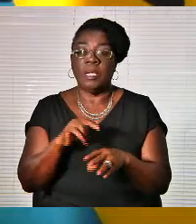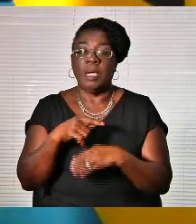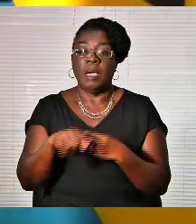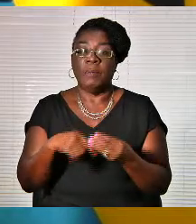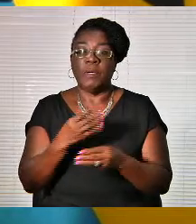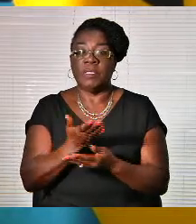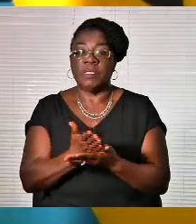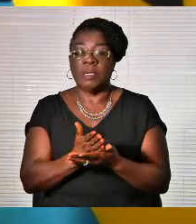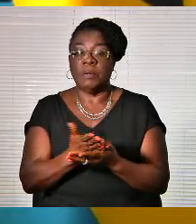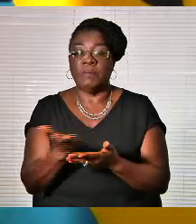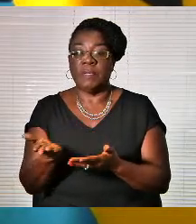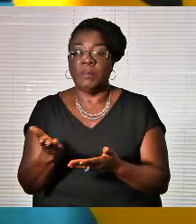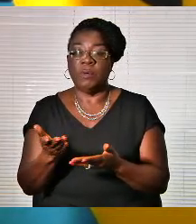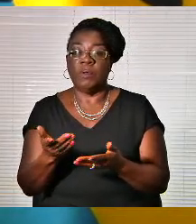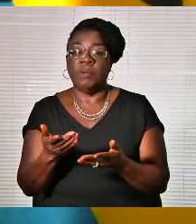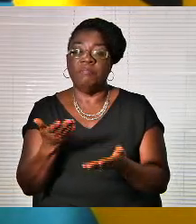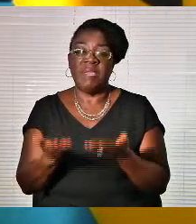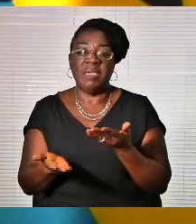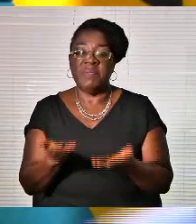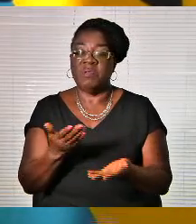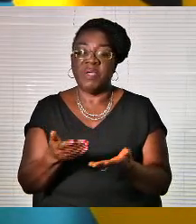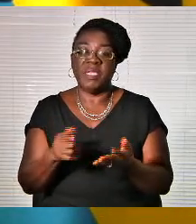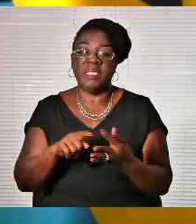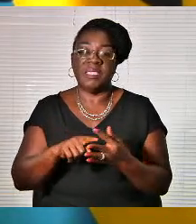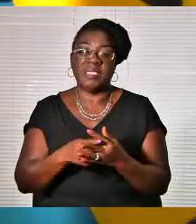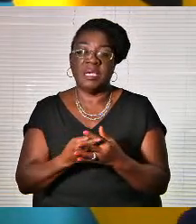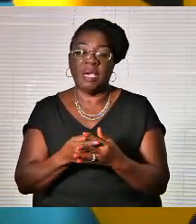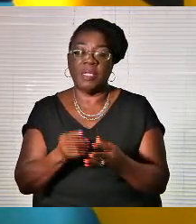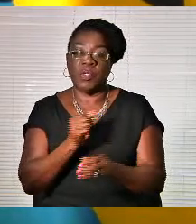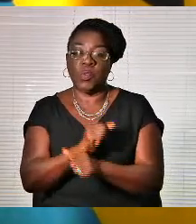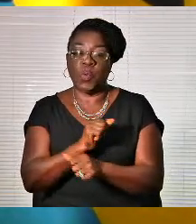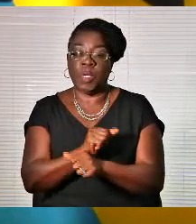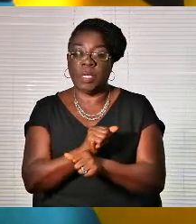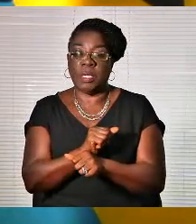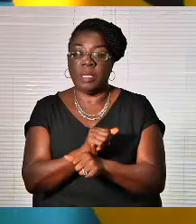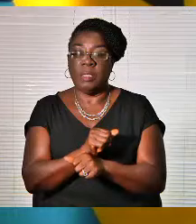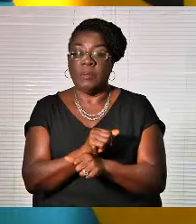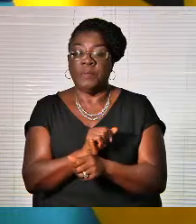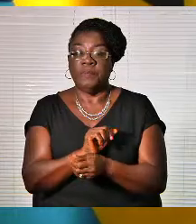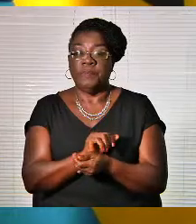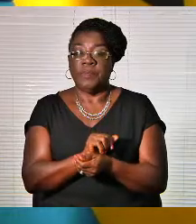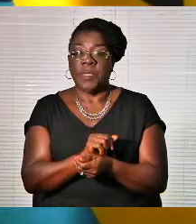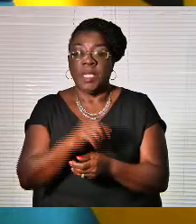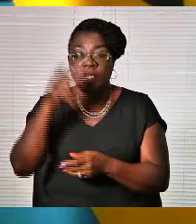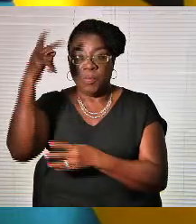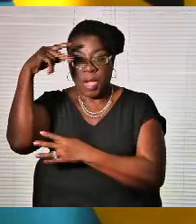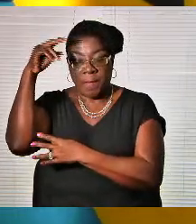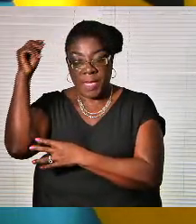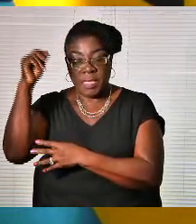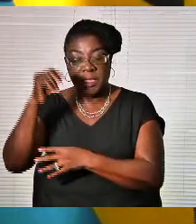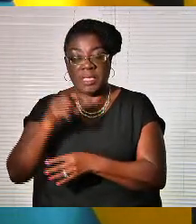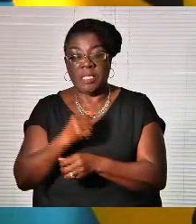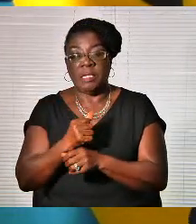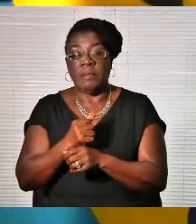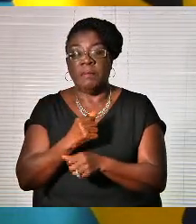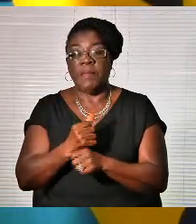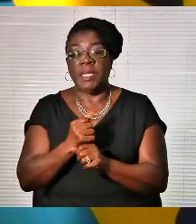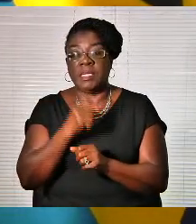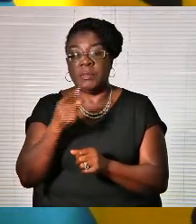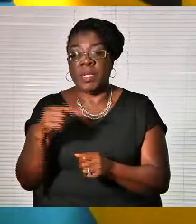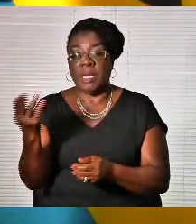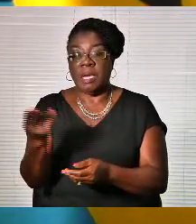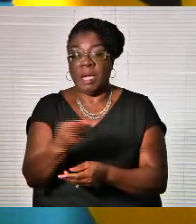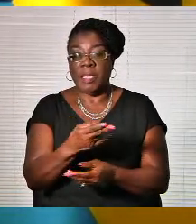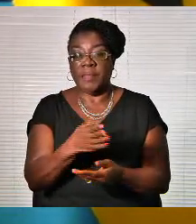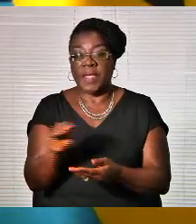them, I believe, are already in the system. Well, all of them are already in the system, but they will be hearing from us very soon. The Prime Minister made the commitment to hire them, and we've hired